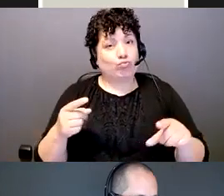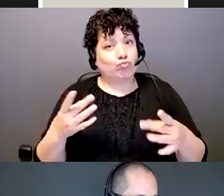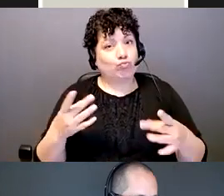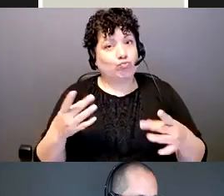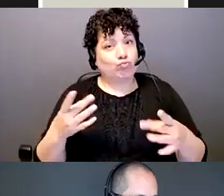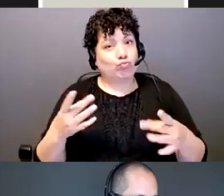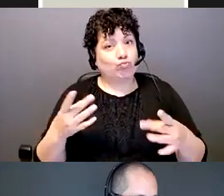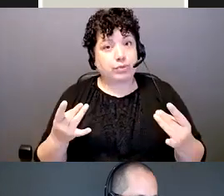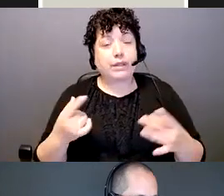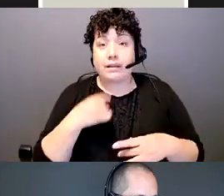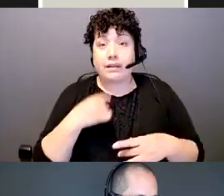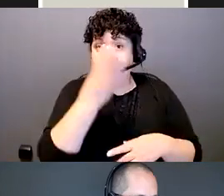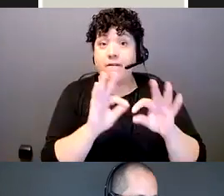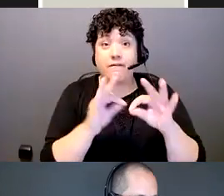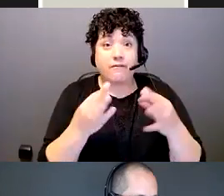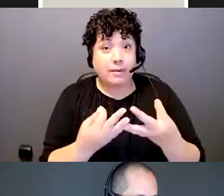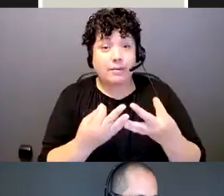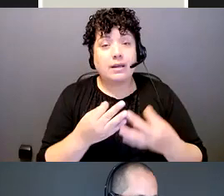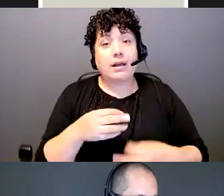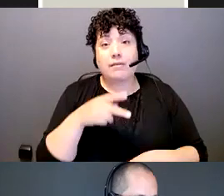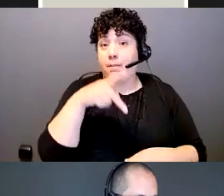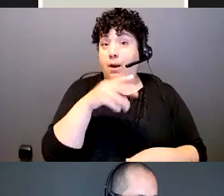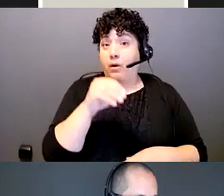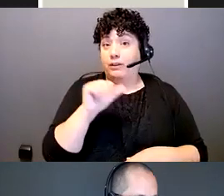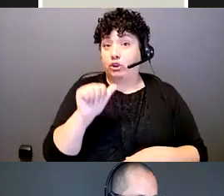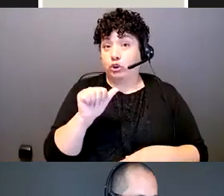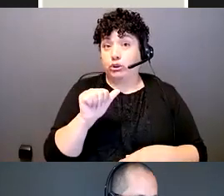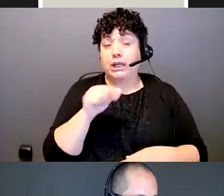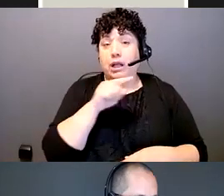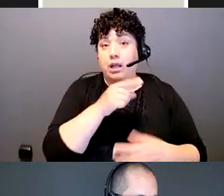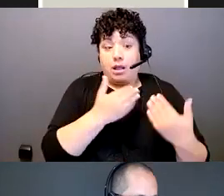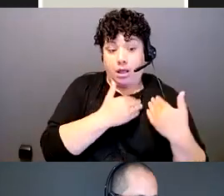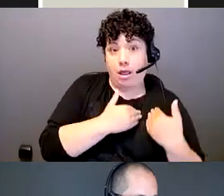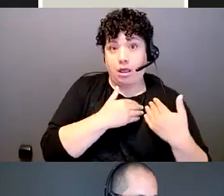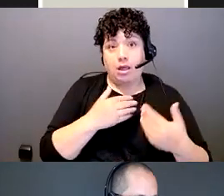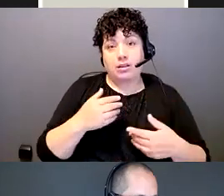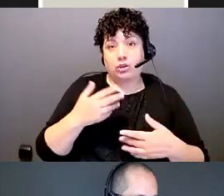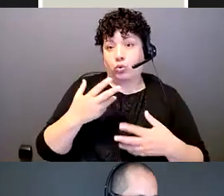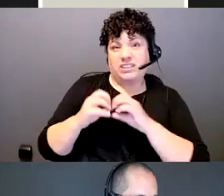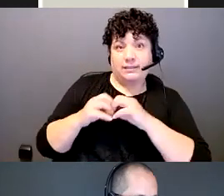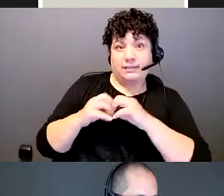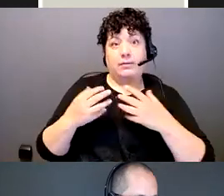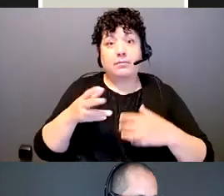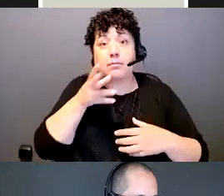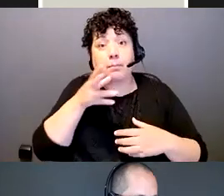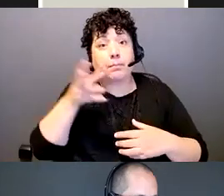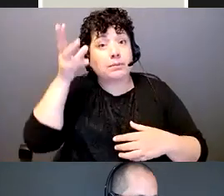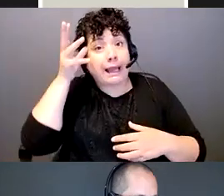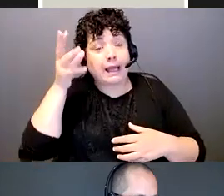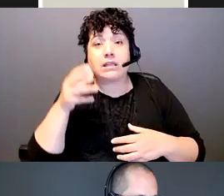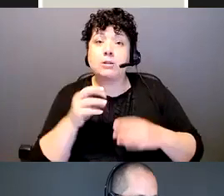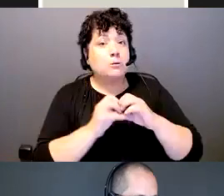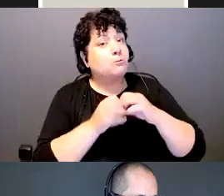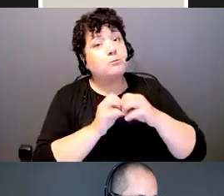members, when that power of attorney becomes too much of a burden, if mom or dad is, they're really,